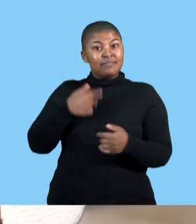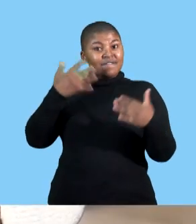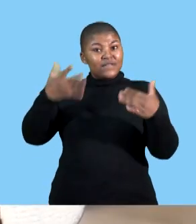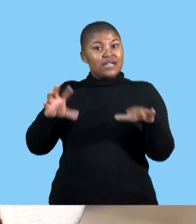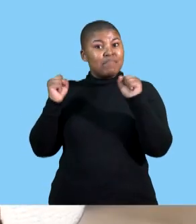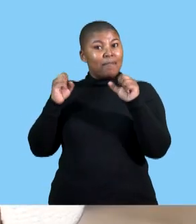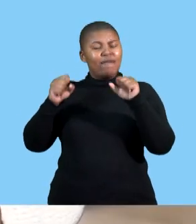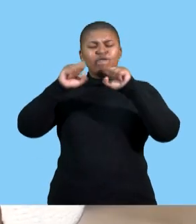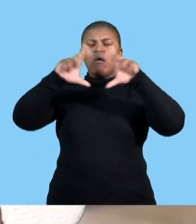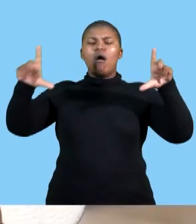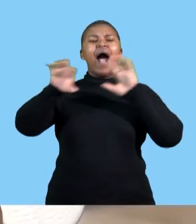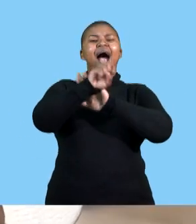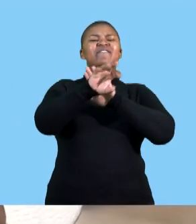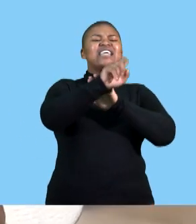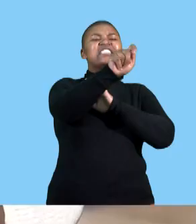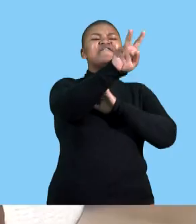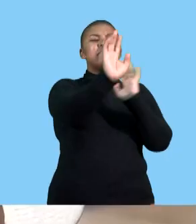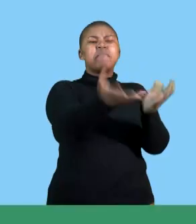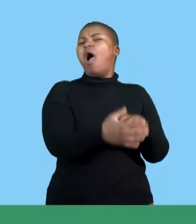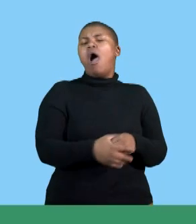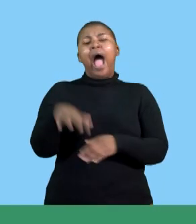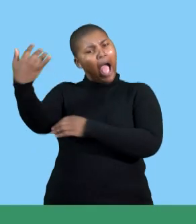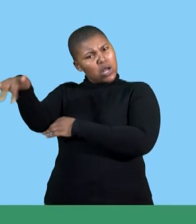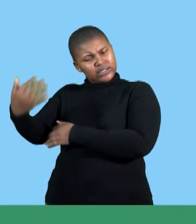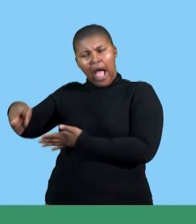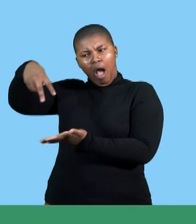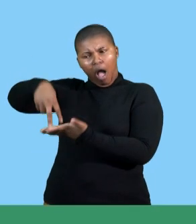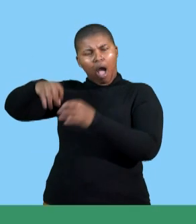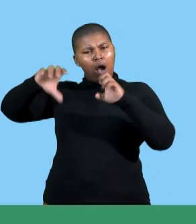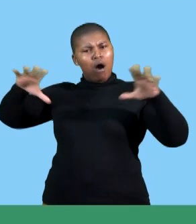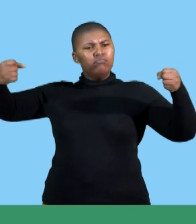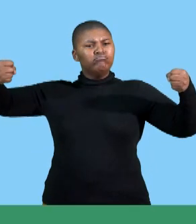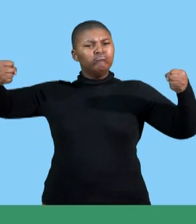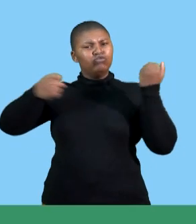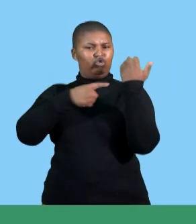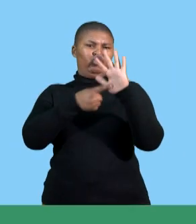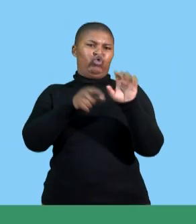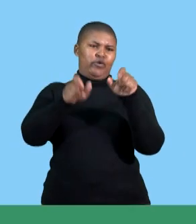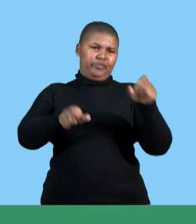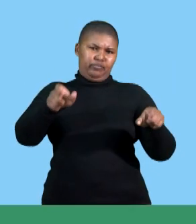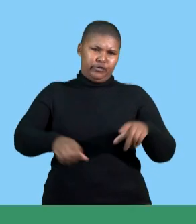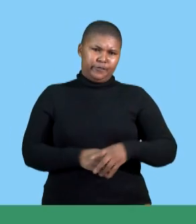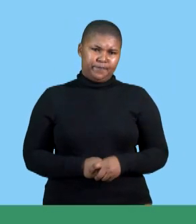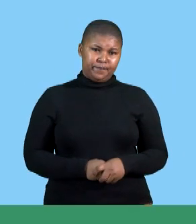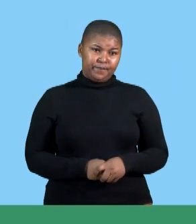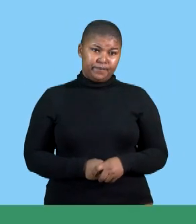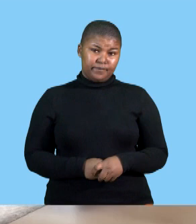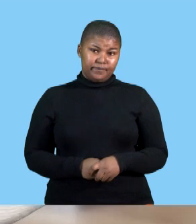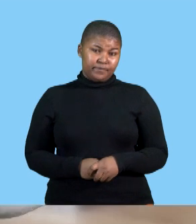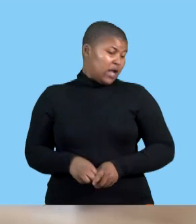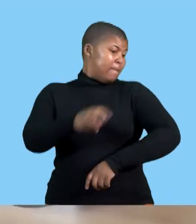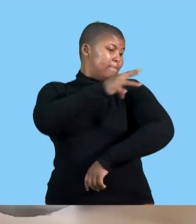there. Managers can come up with creative strategies for business. So it's not only